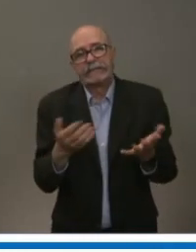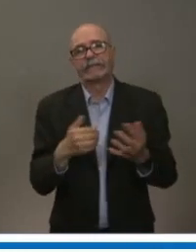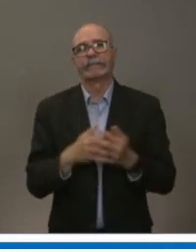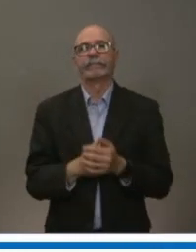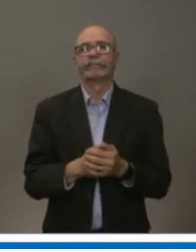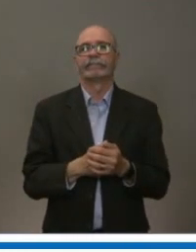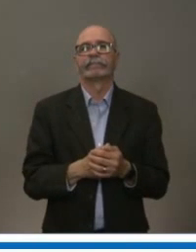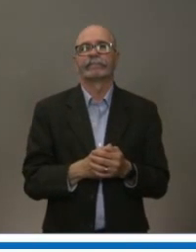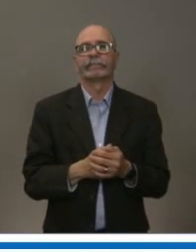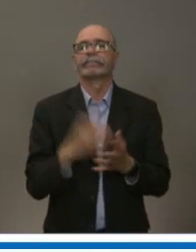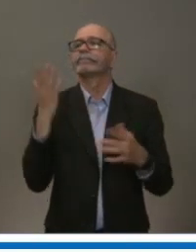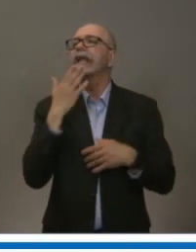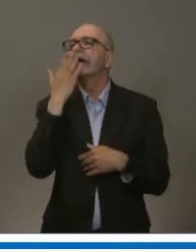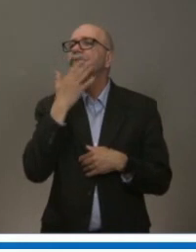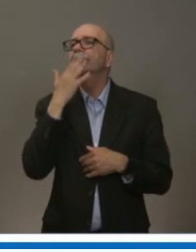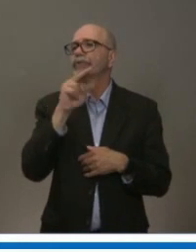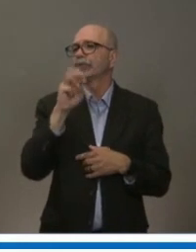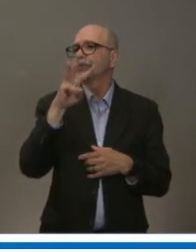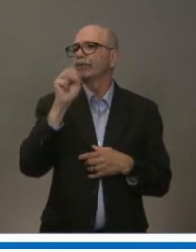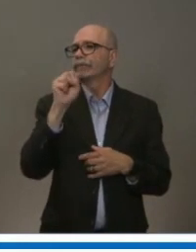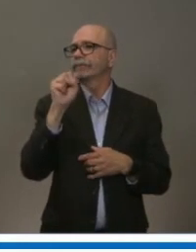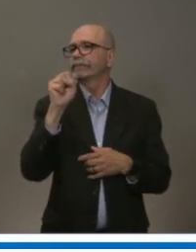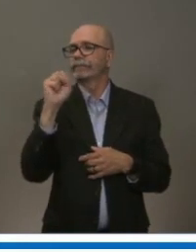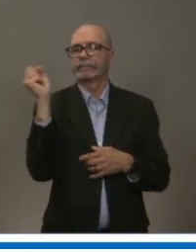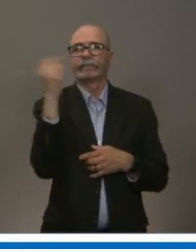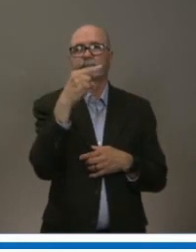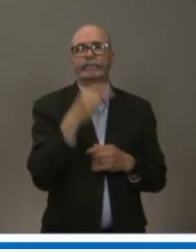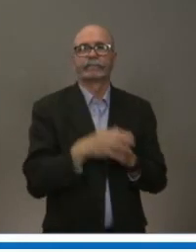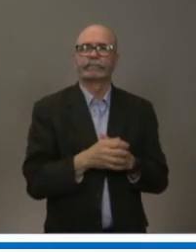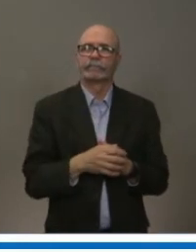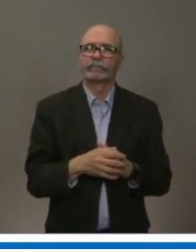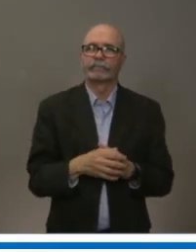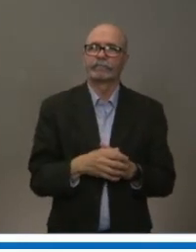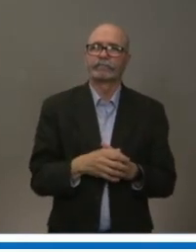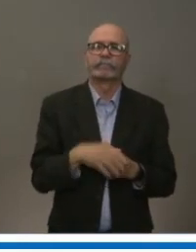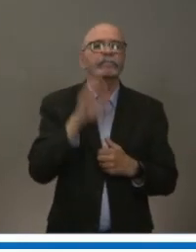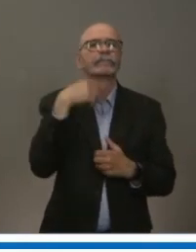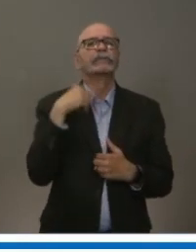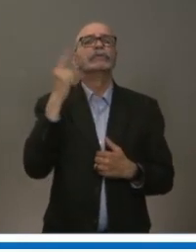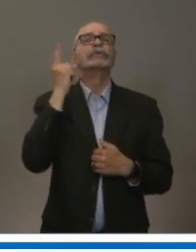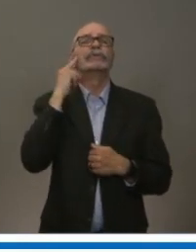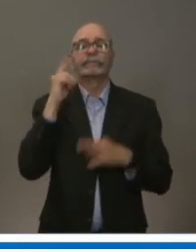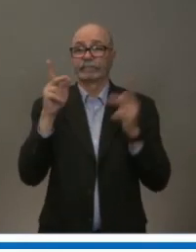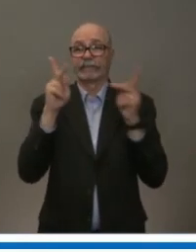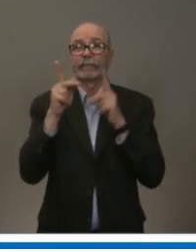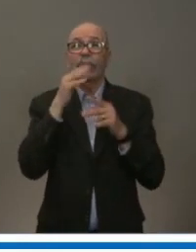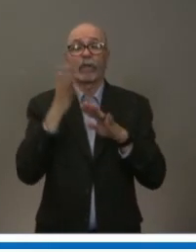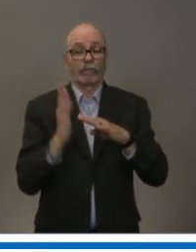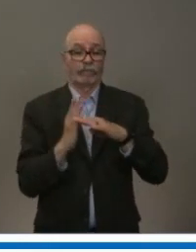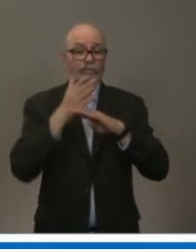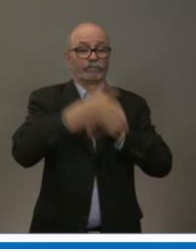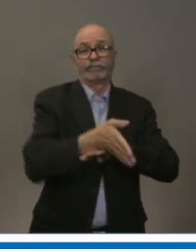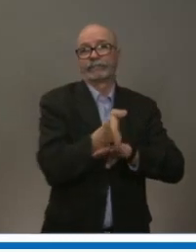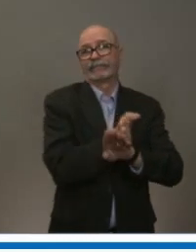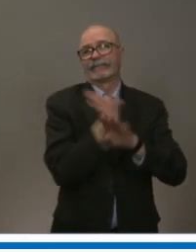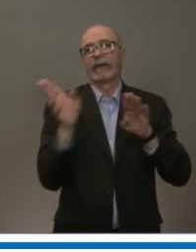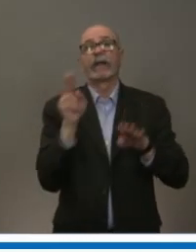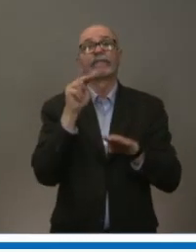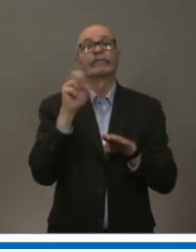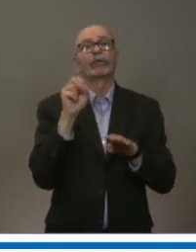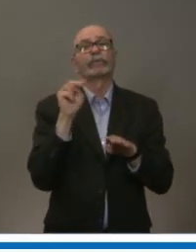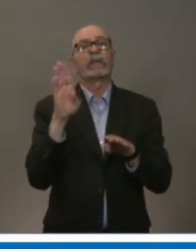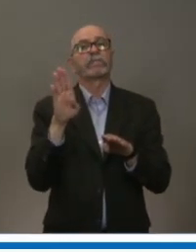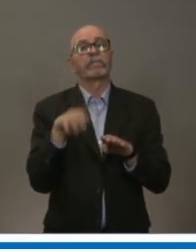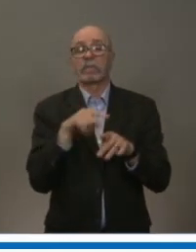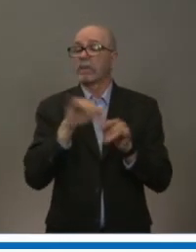Mr. Premier, over the last few days, Amherst police have been ticketing motorists who are coming across the Nova Scotia border and not self-isolating. I know 3 charges